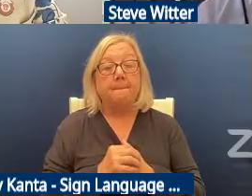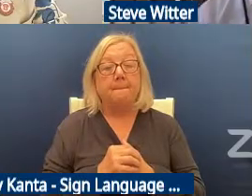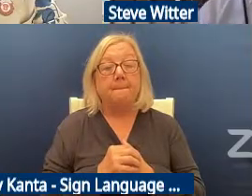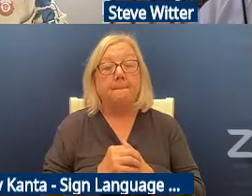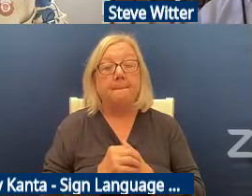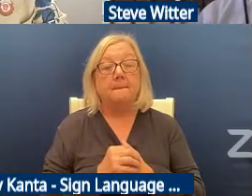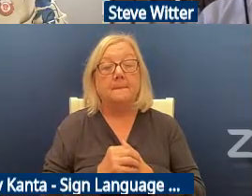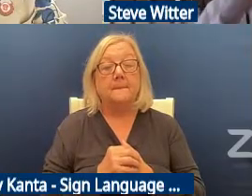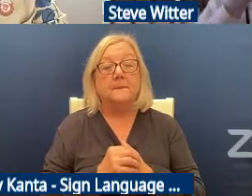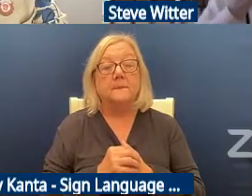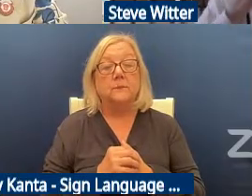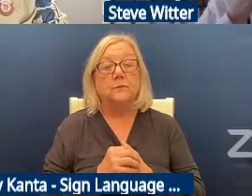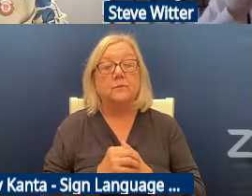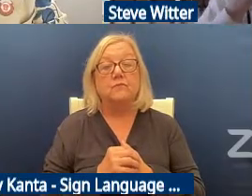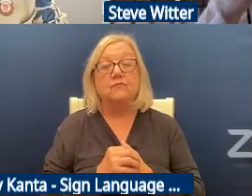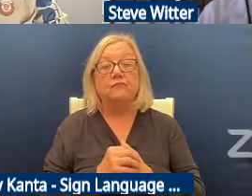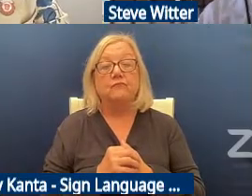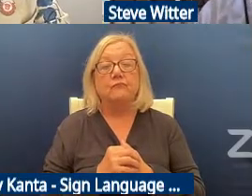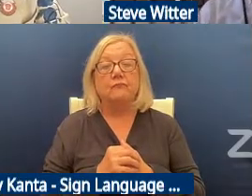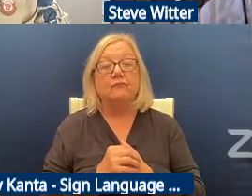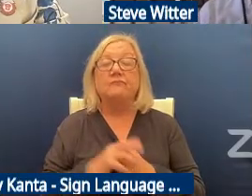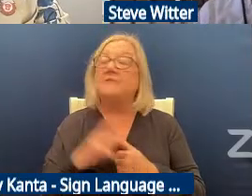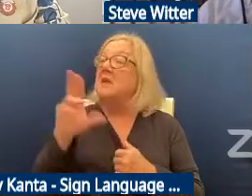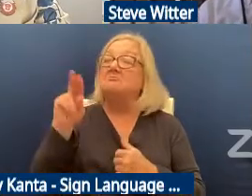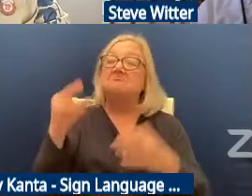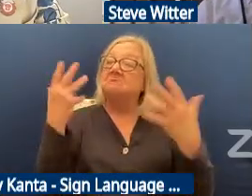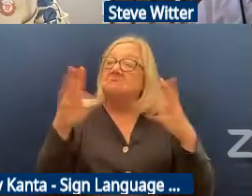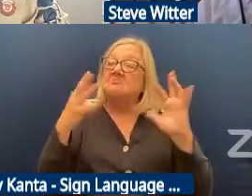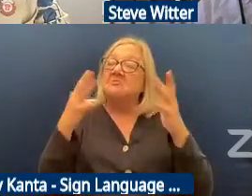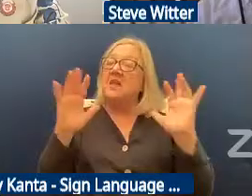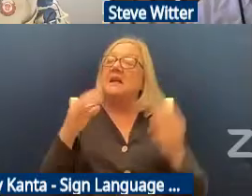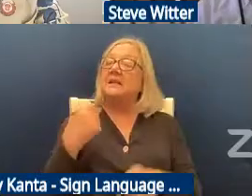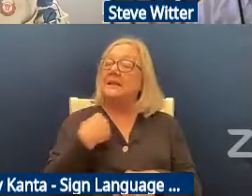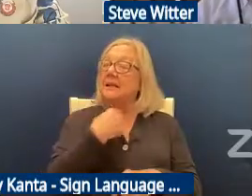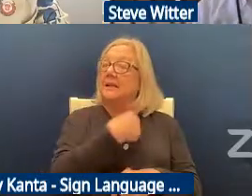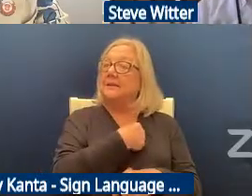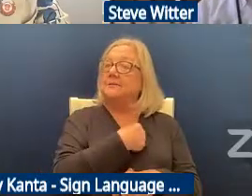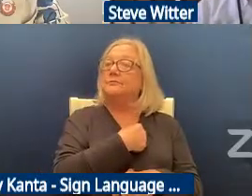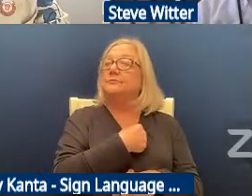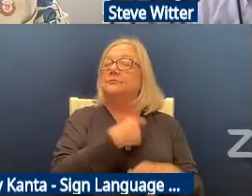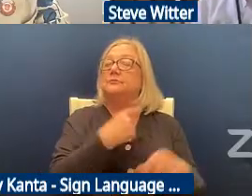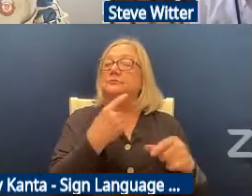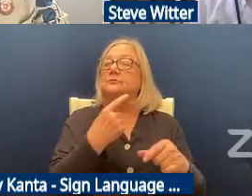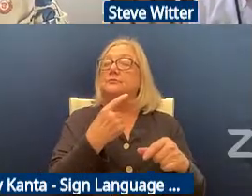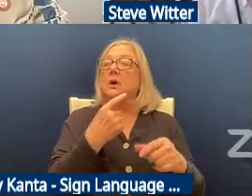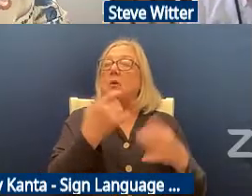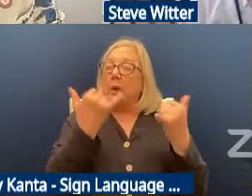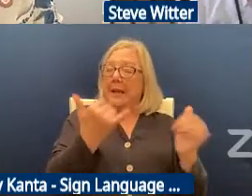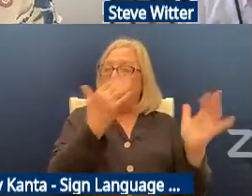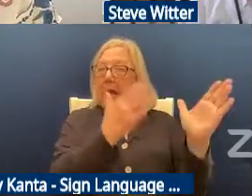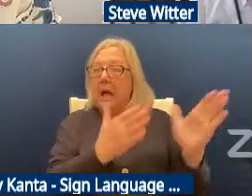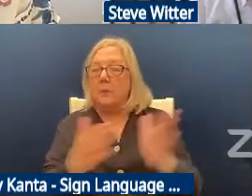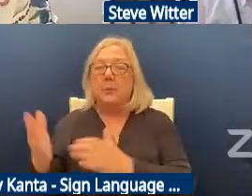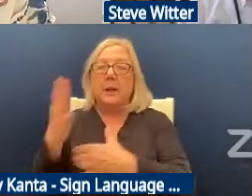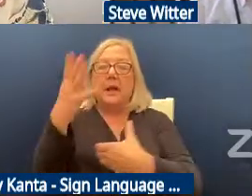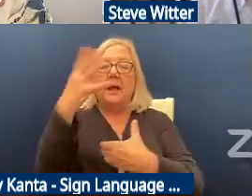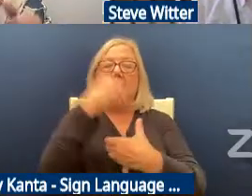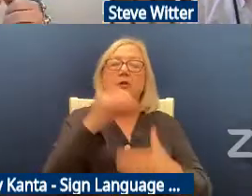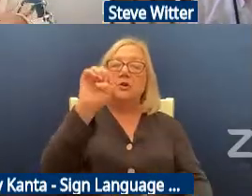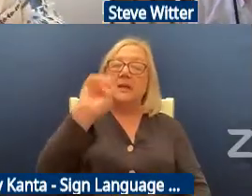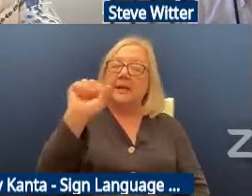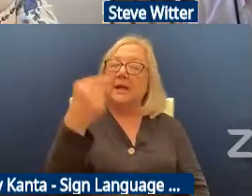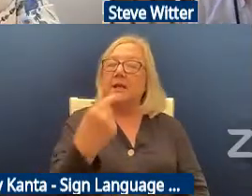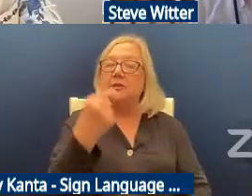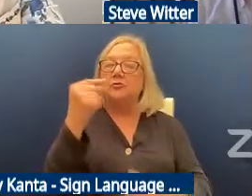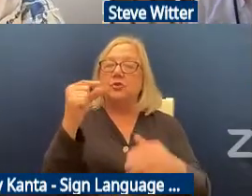No, I think you covered, Greg. We're working on a rollout plan that will include ESG partners as well